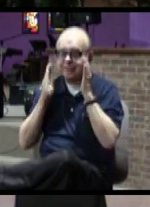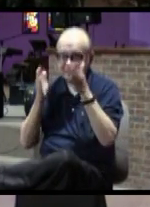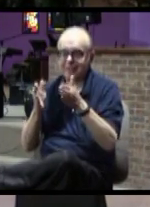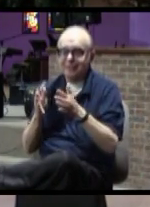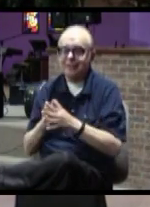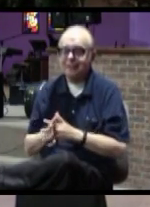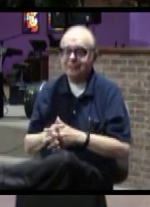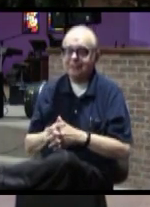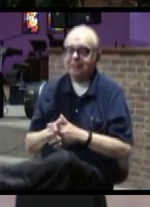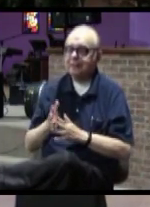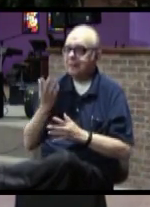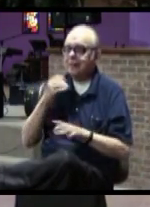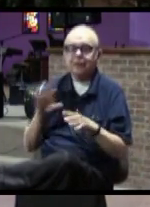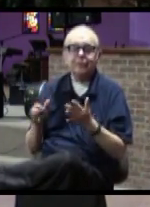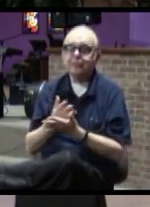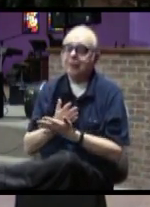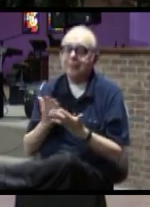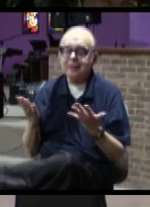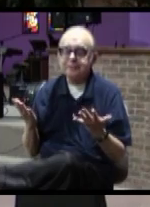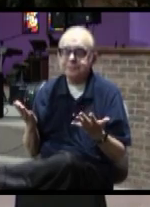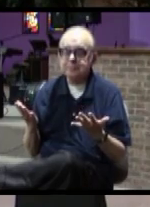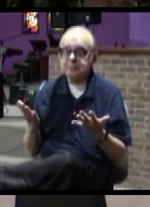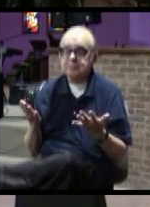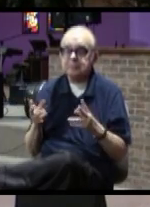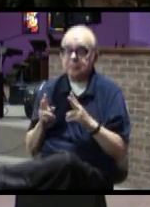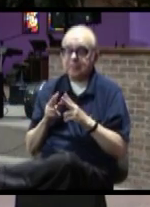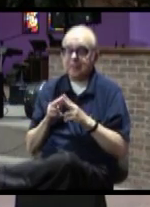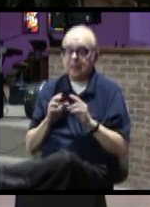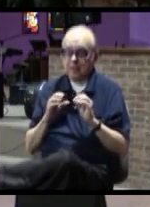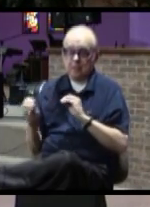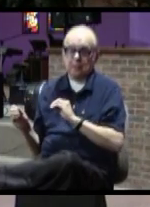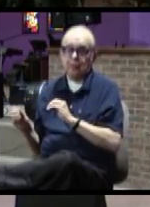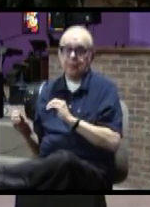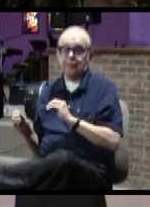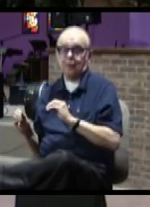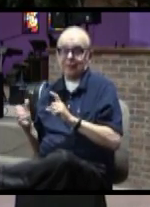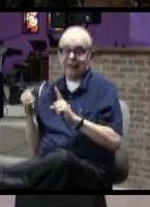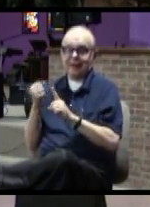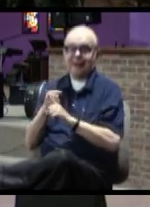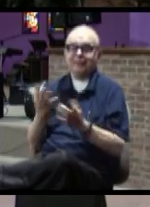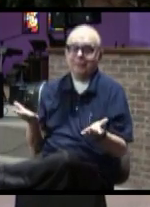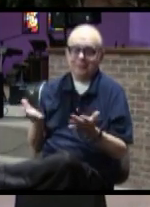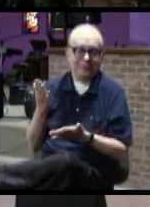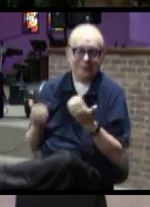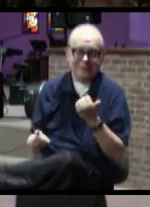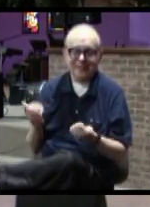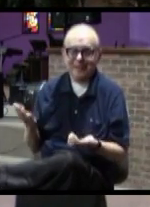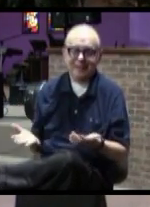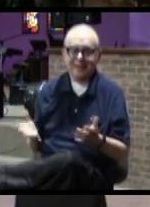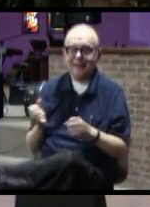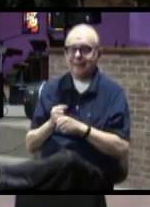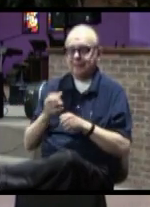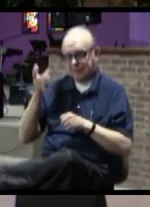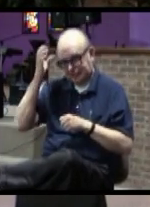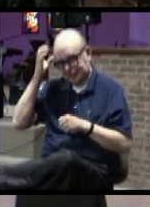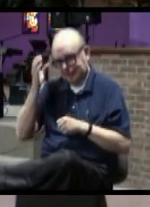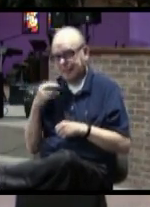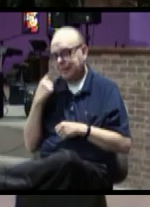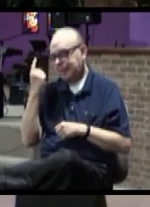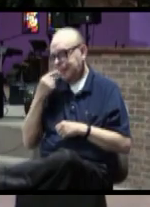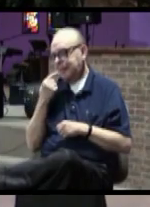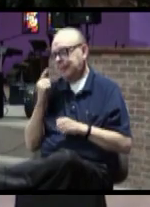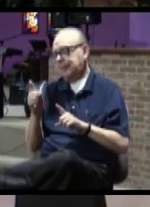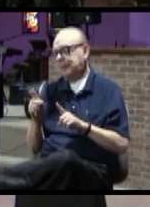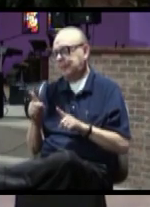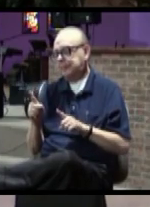you got his attention. He's got to do something. Either move or get run over. So if I get your